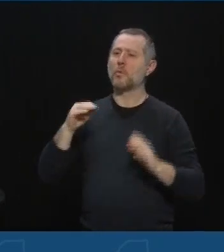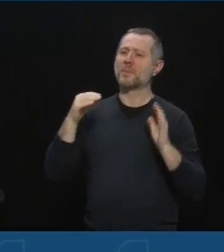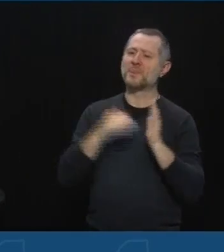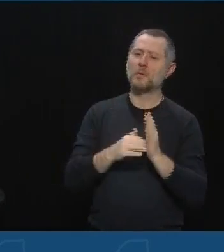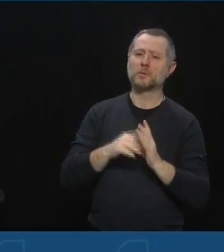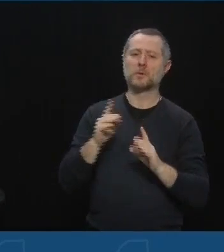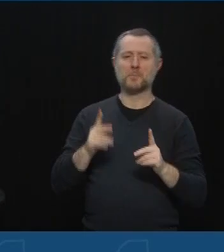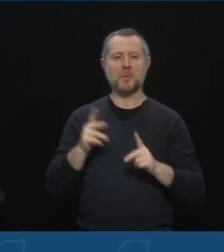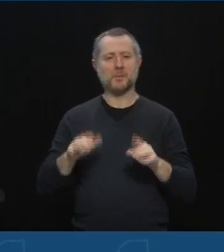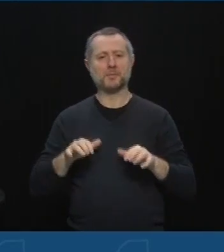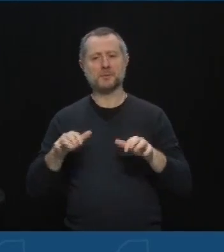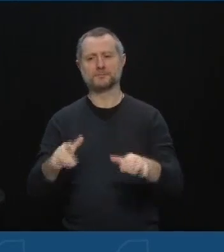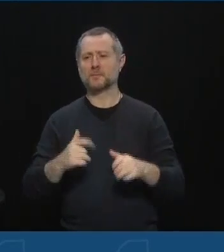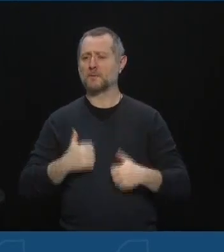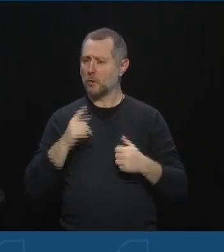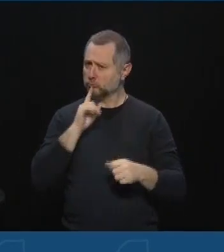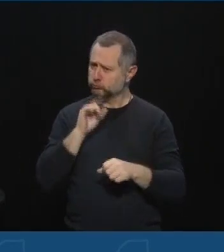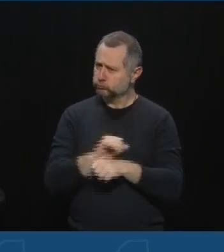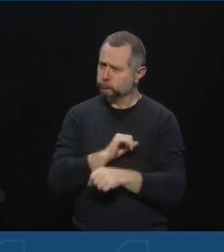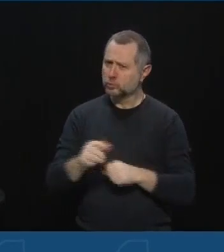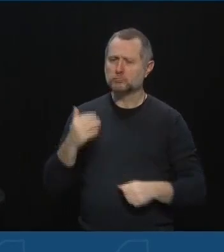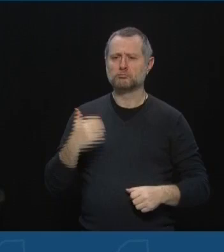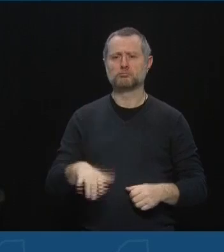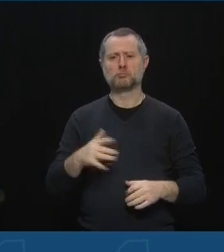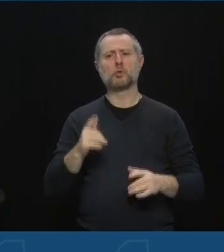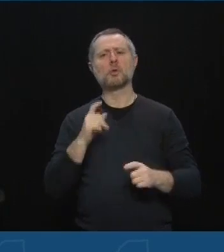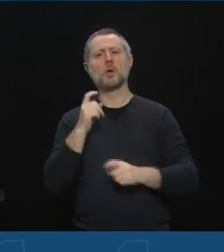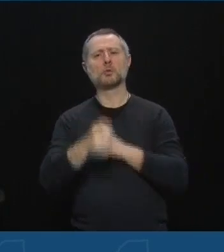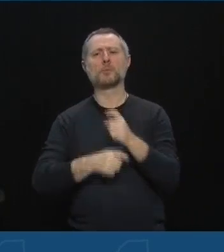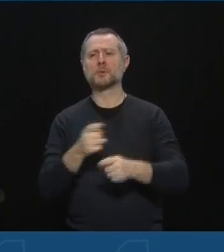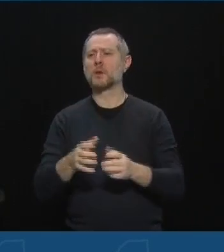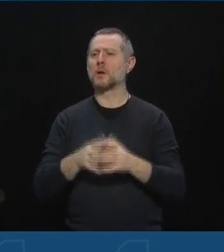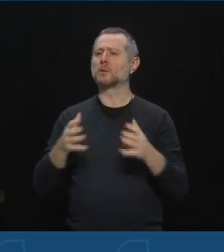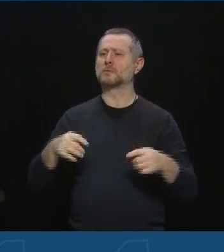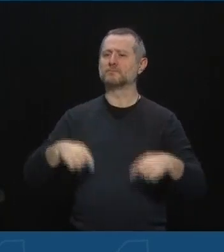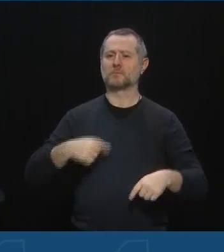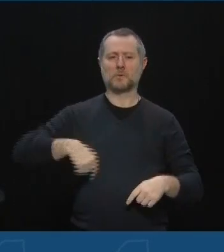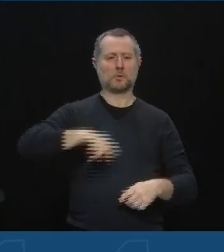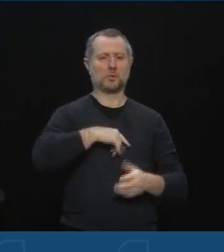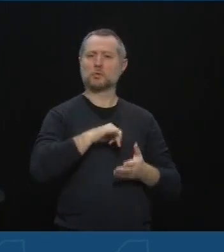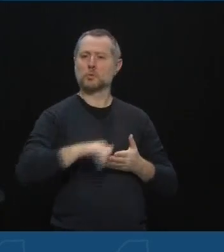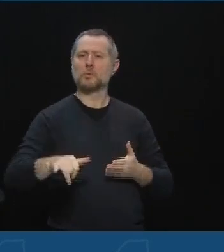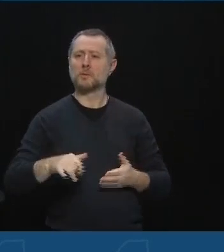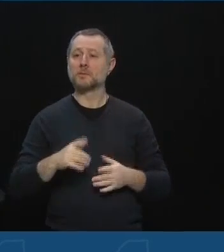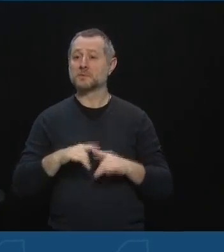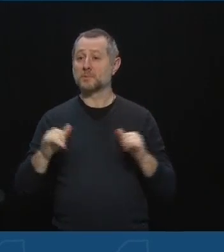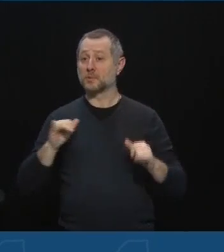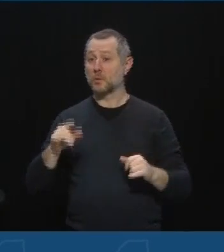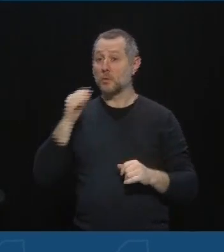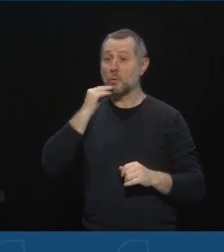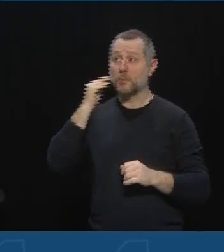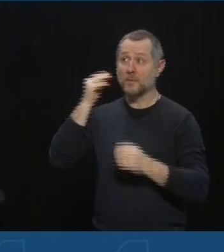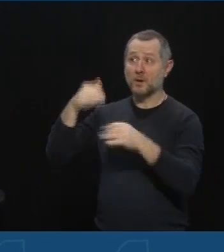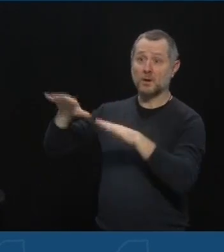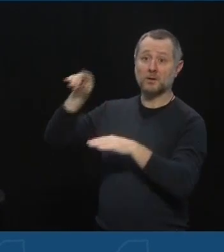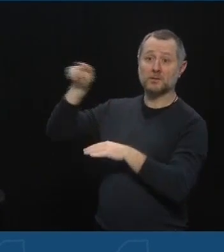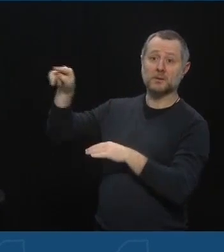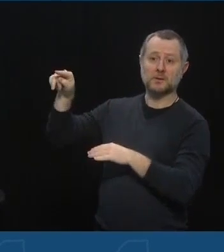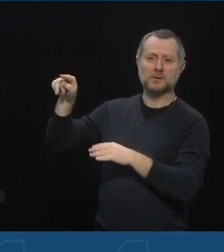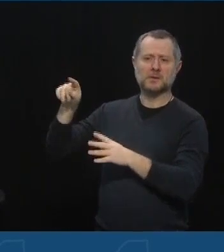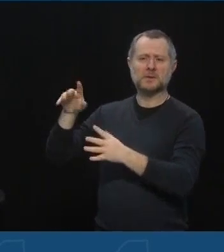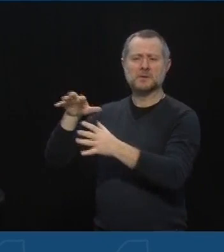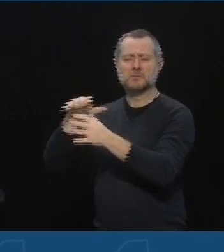who are really making significant contributions, but also at this time when the homeland is under attack by